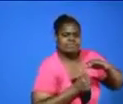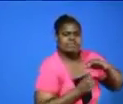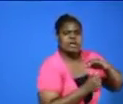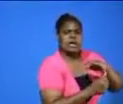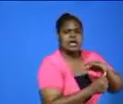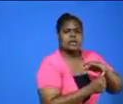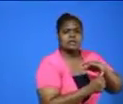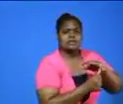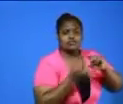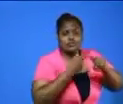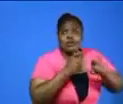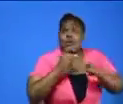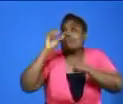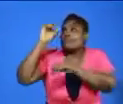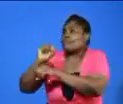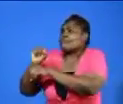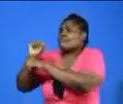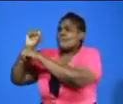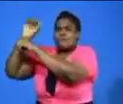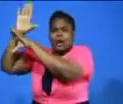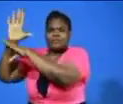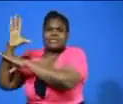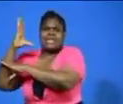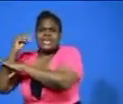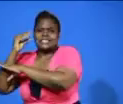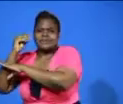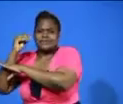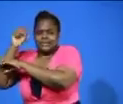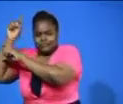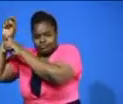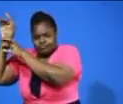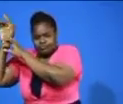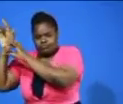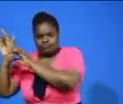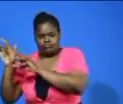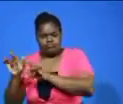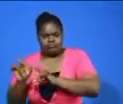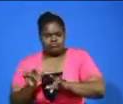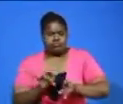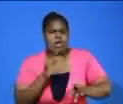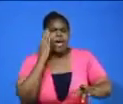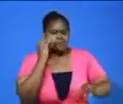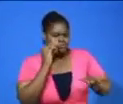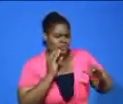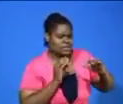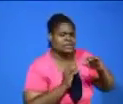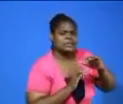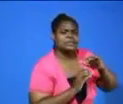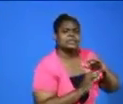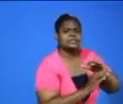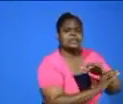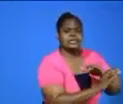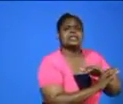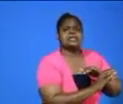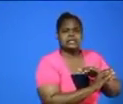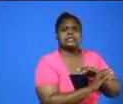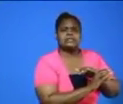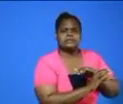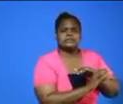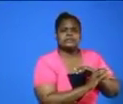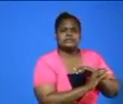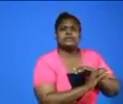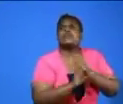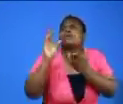From Carmel to a cave. From the mount